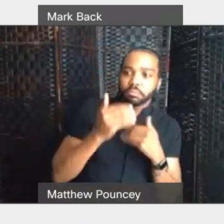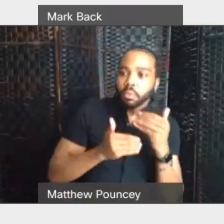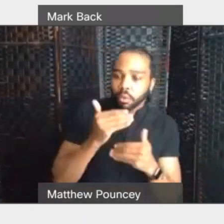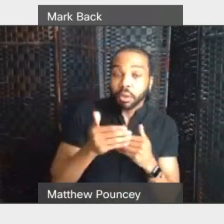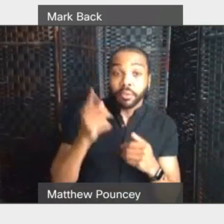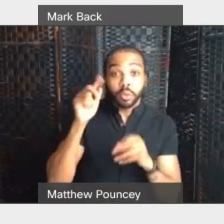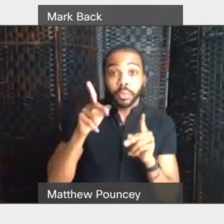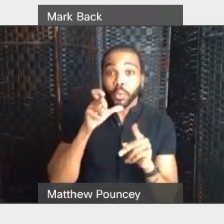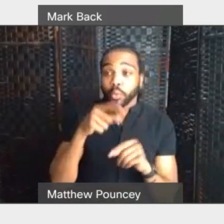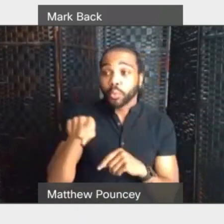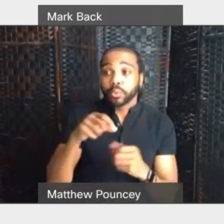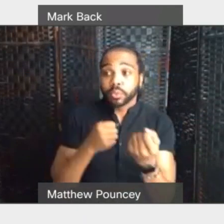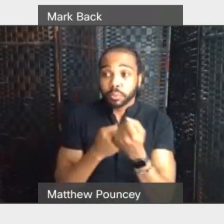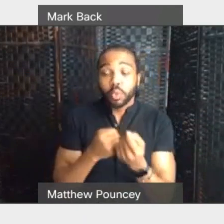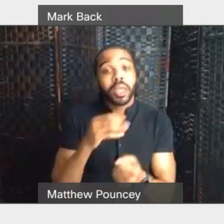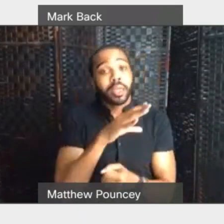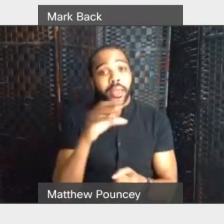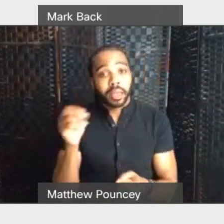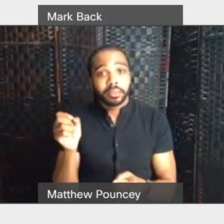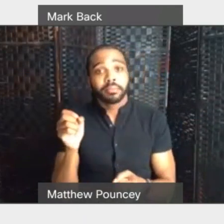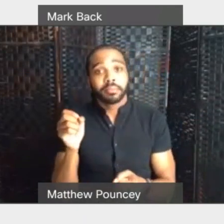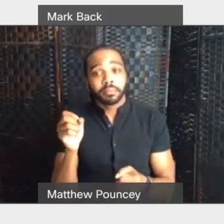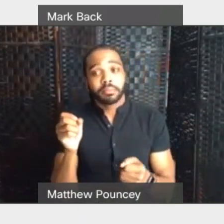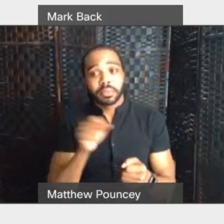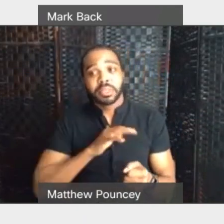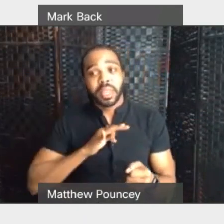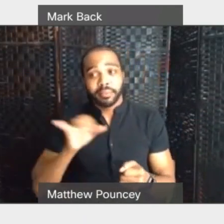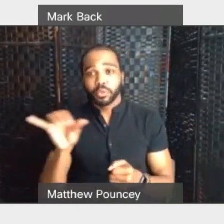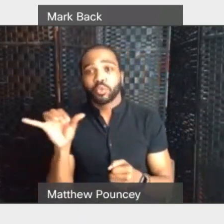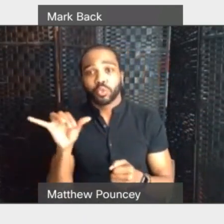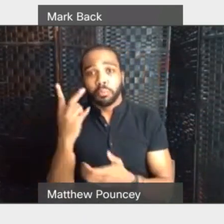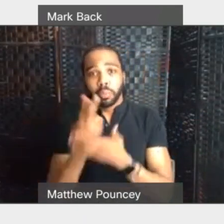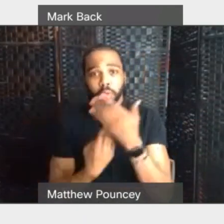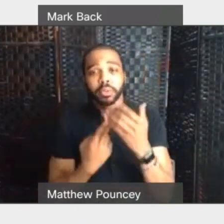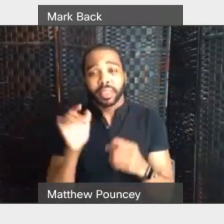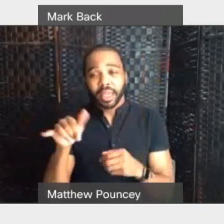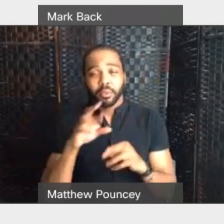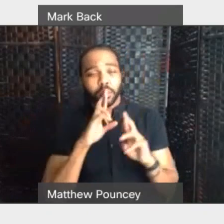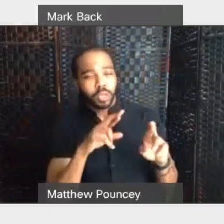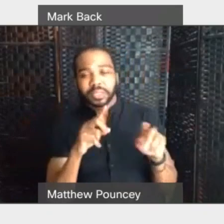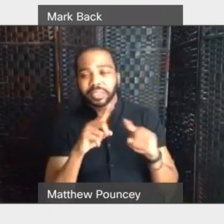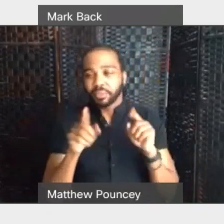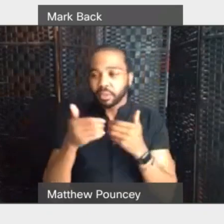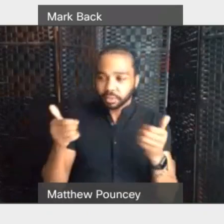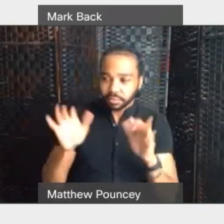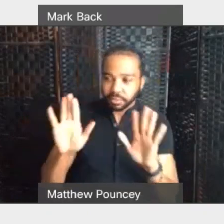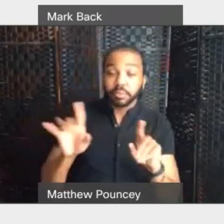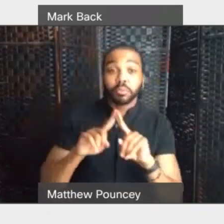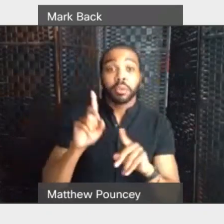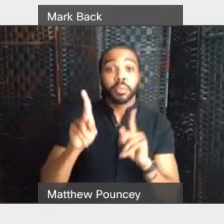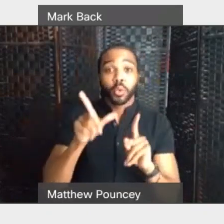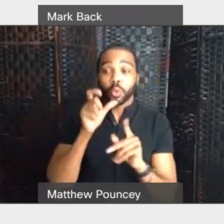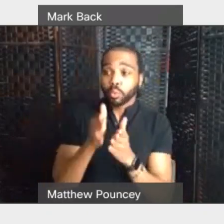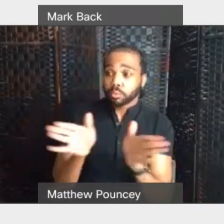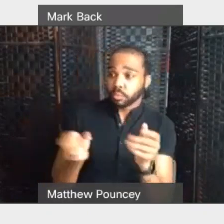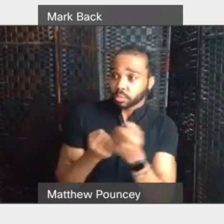support, as well as, separately staff. That reporting is very different, but in terms of people we support, so that we can